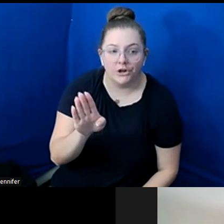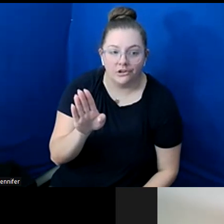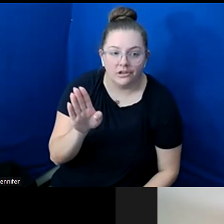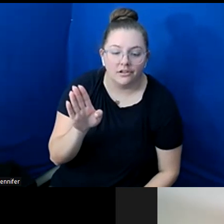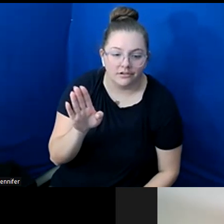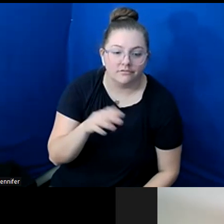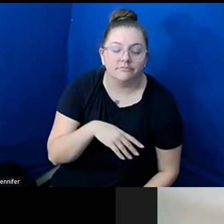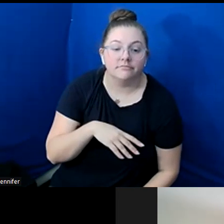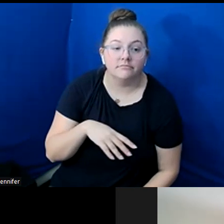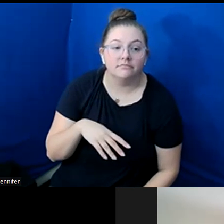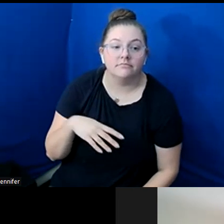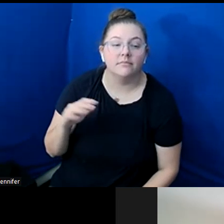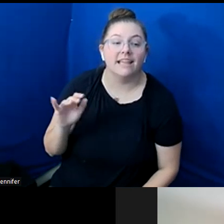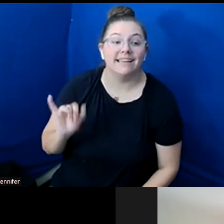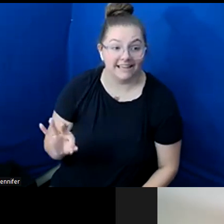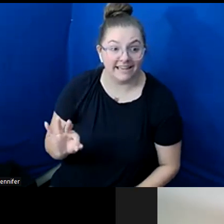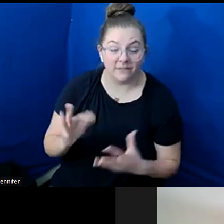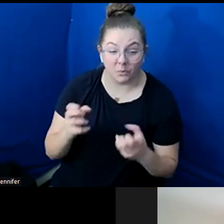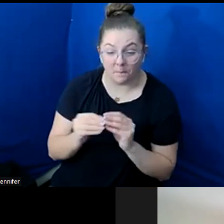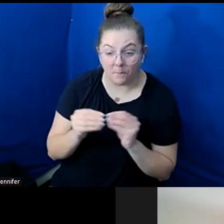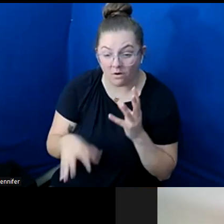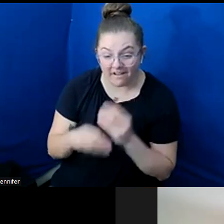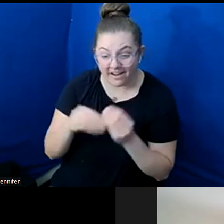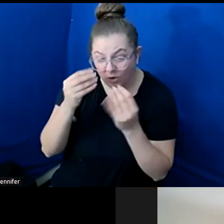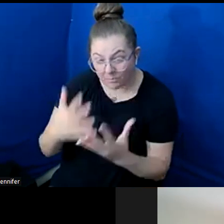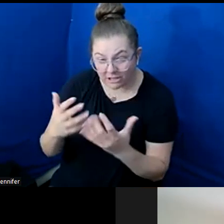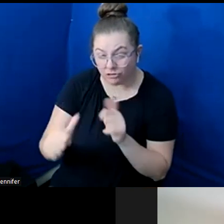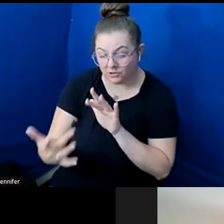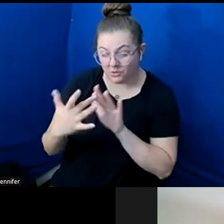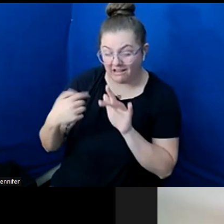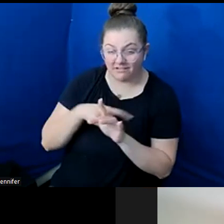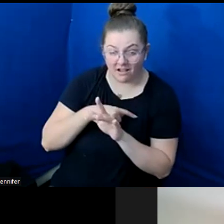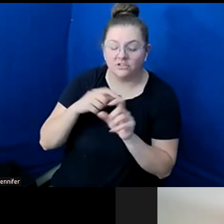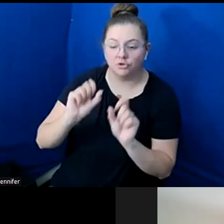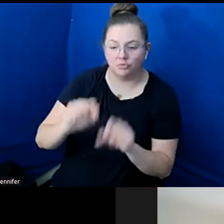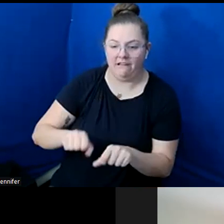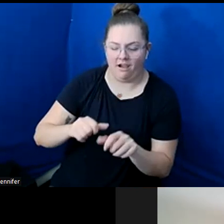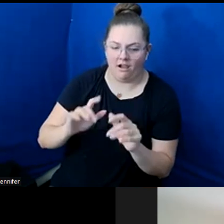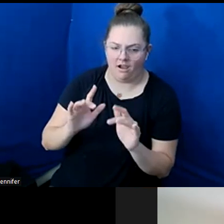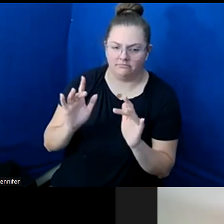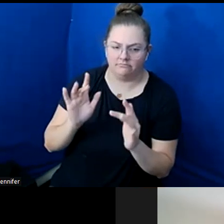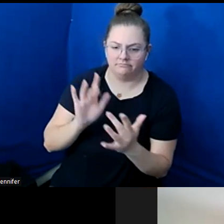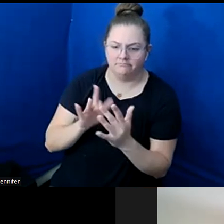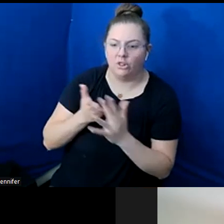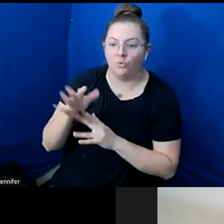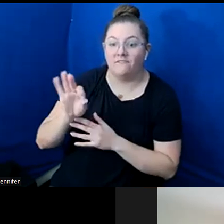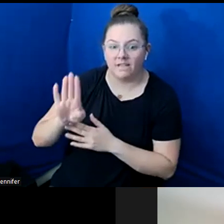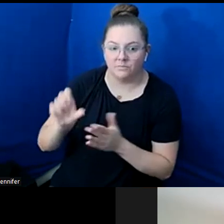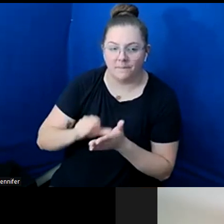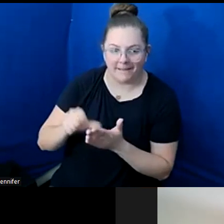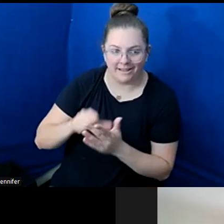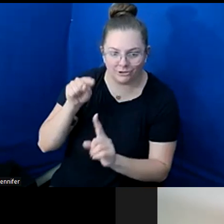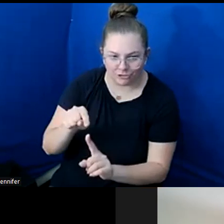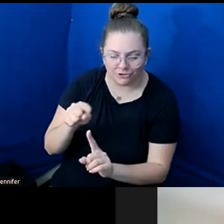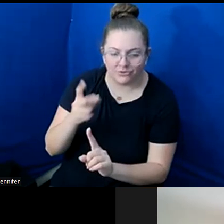And if you are looking for information or trying to get a hold of us, that's another way you can go to our Facebook page, and then you can